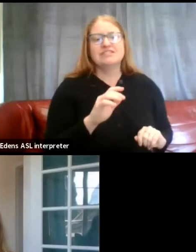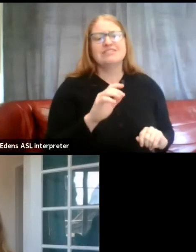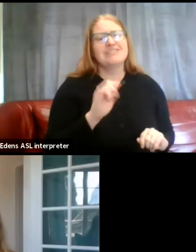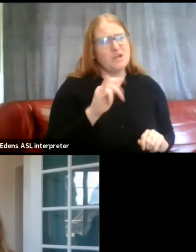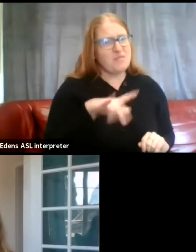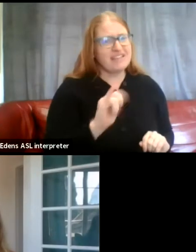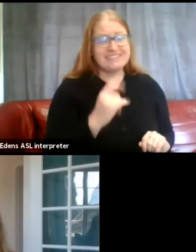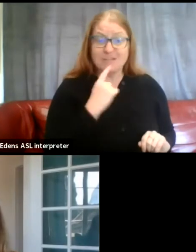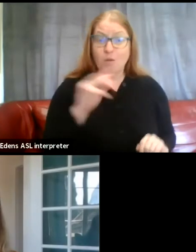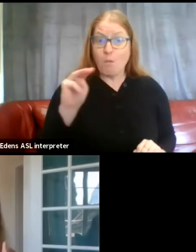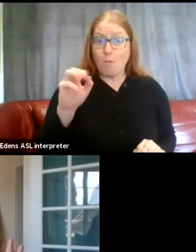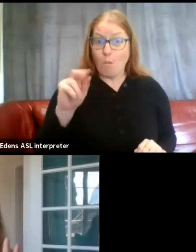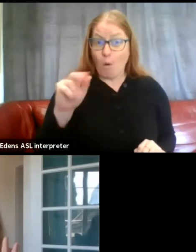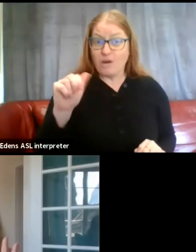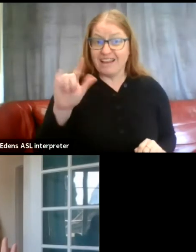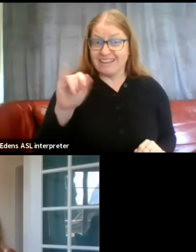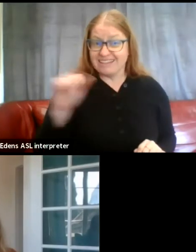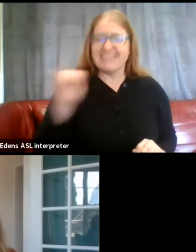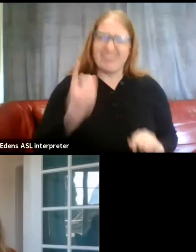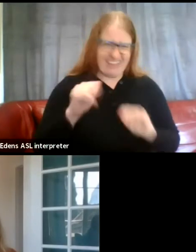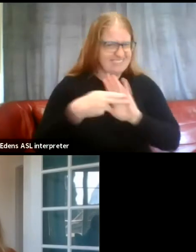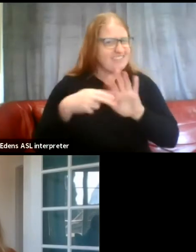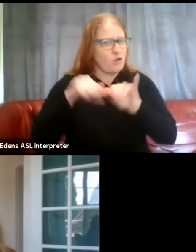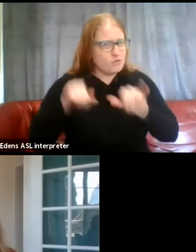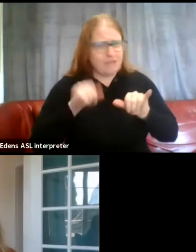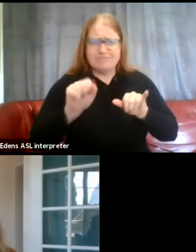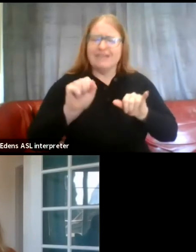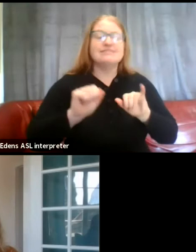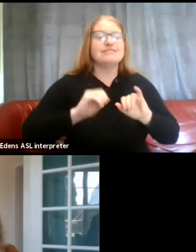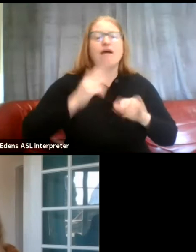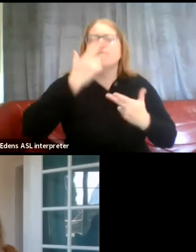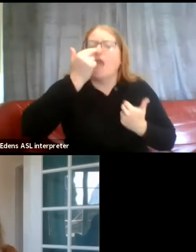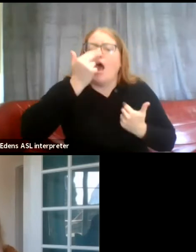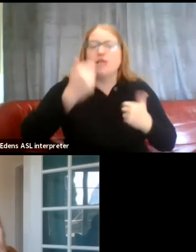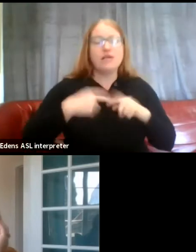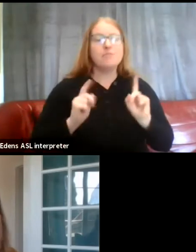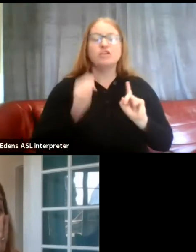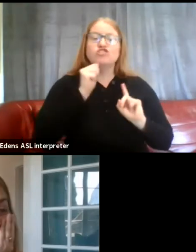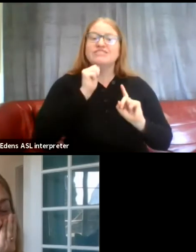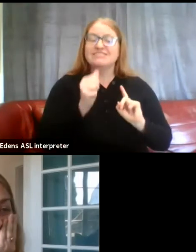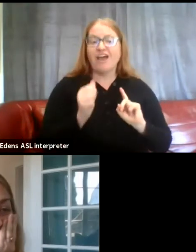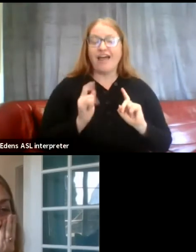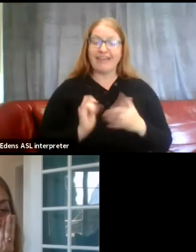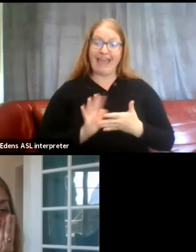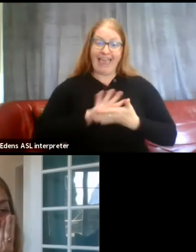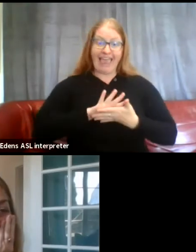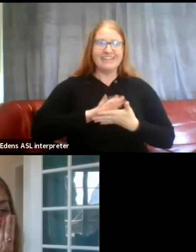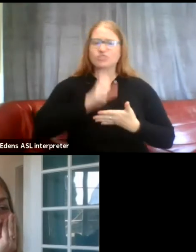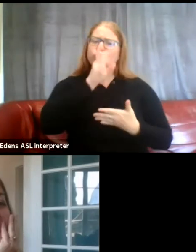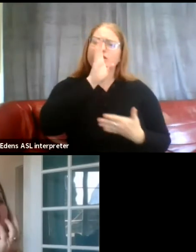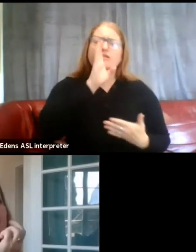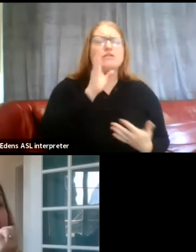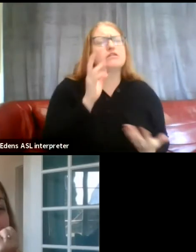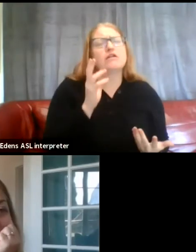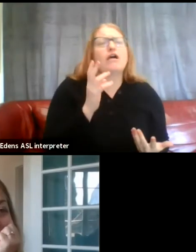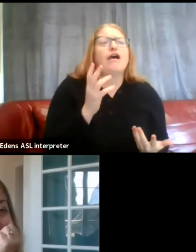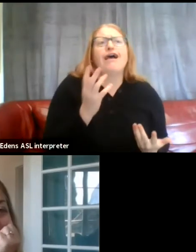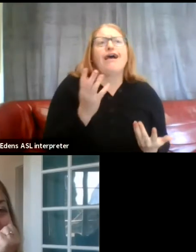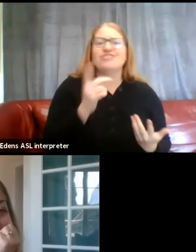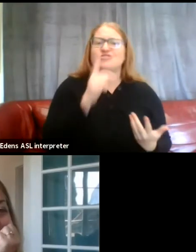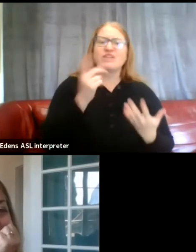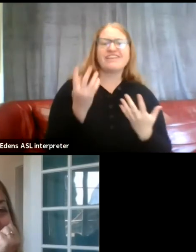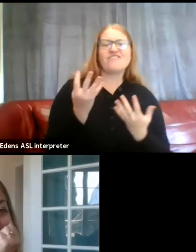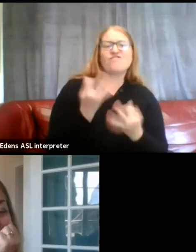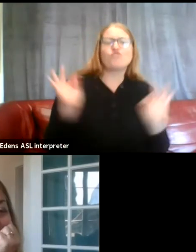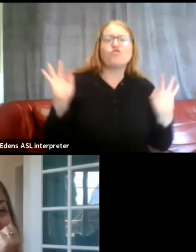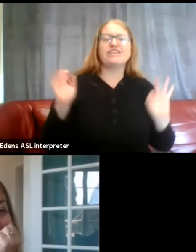Saperstein is a stereotype and a hilarious one. And it doesn't actually subvert it. It's literally just such a great performance and so funny. And it's very freeing to